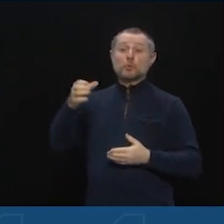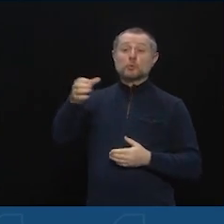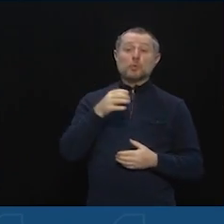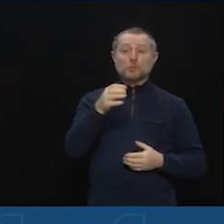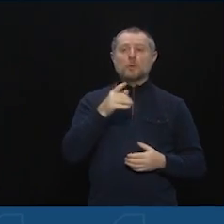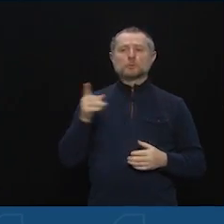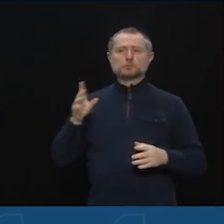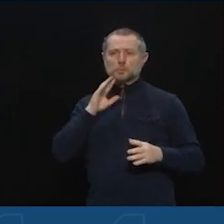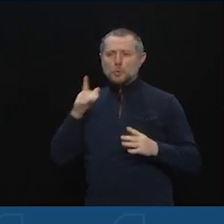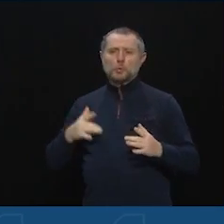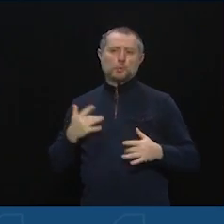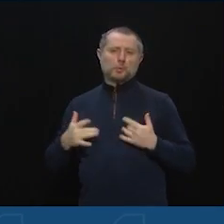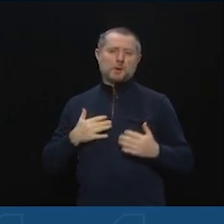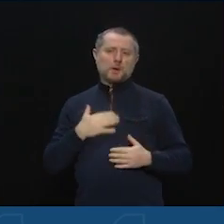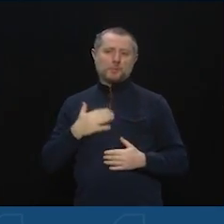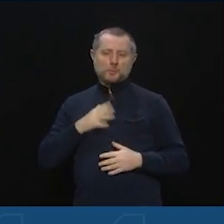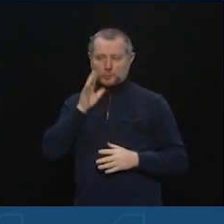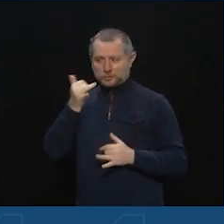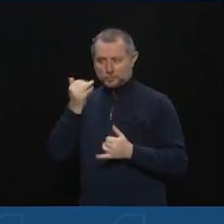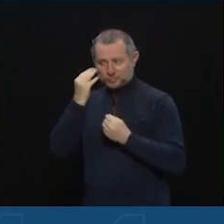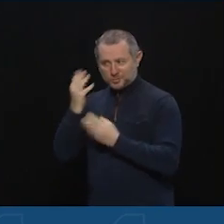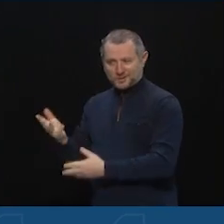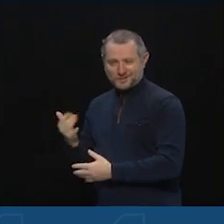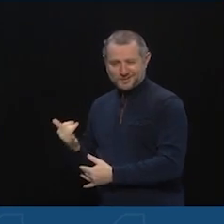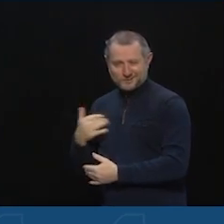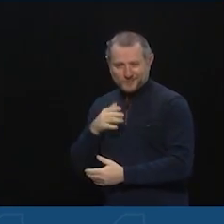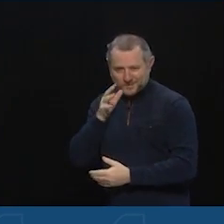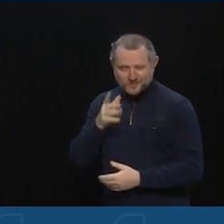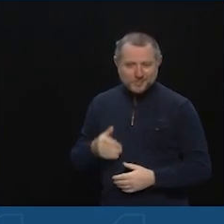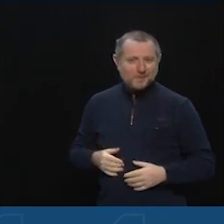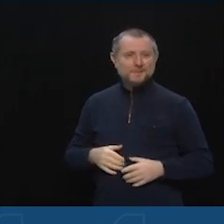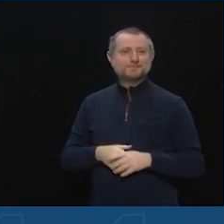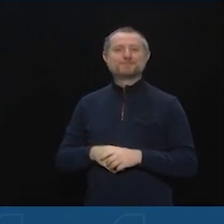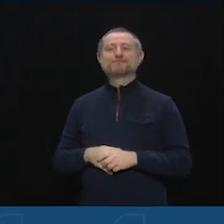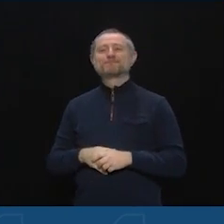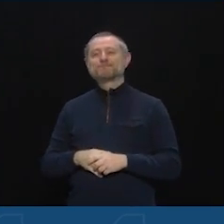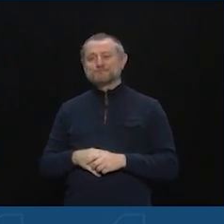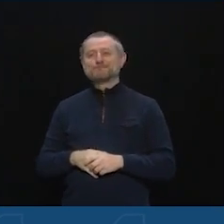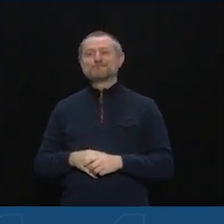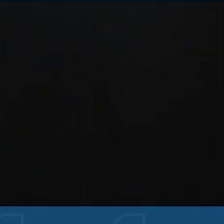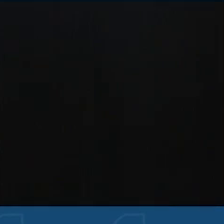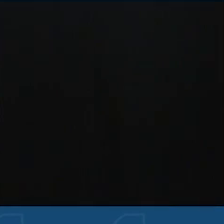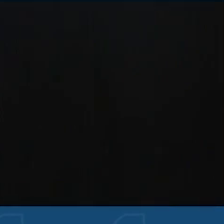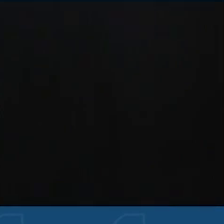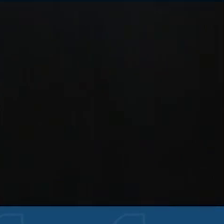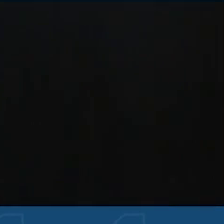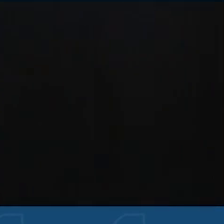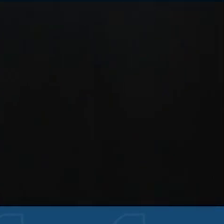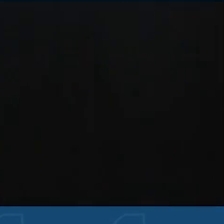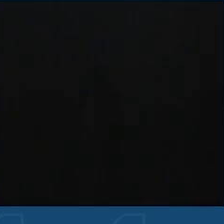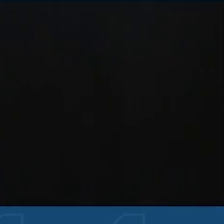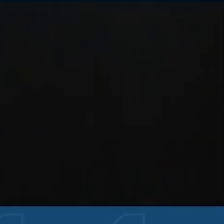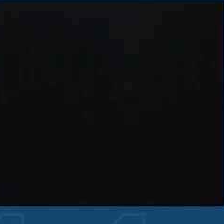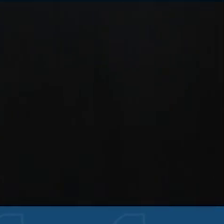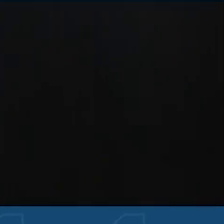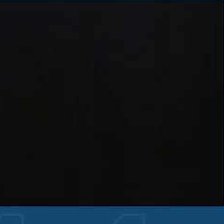pleased to hear when I go back home today. So thank you so much. Thank you very much. Hello,